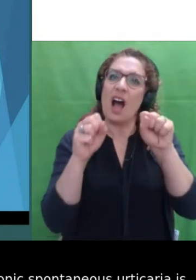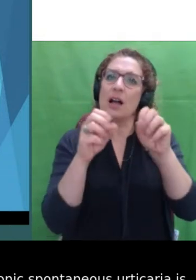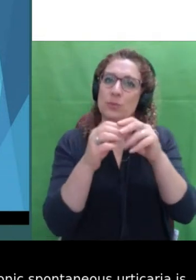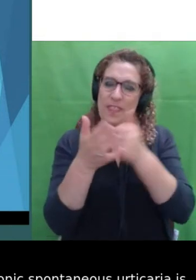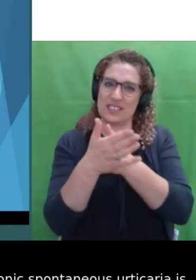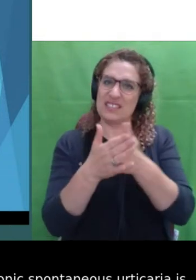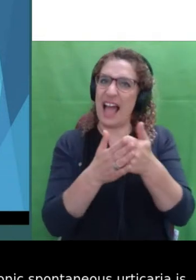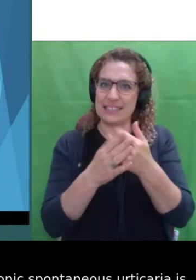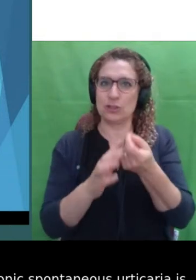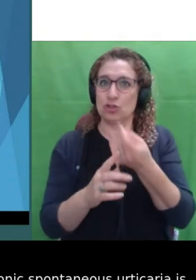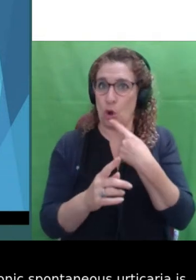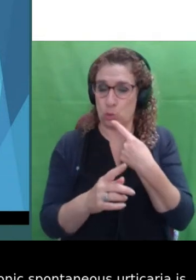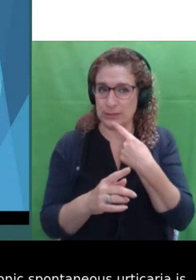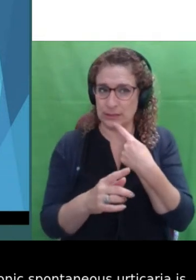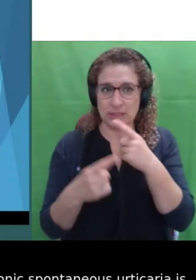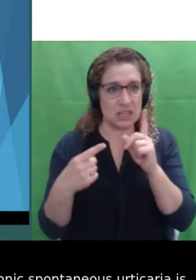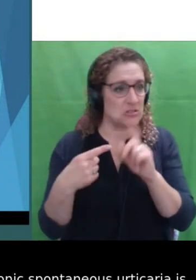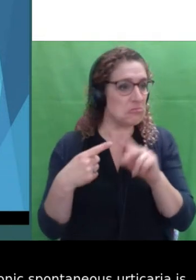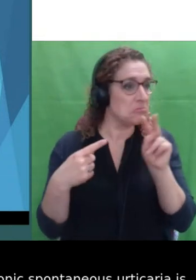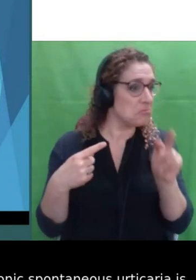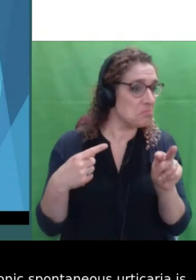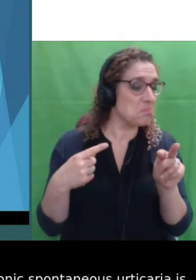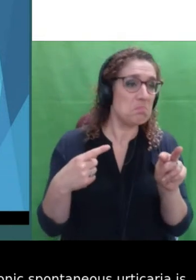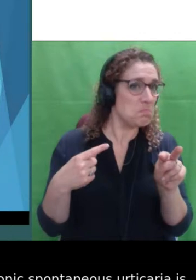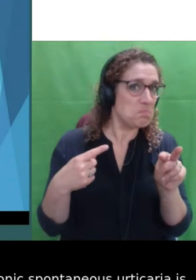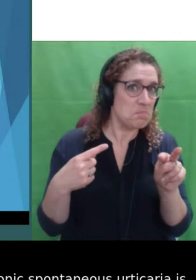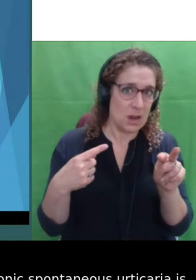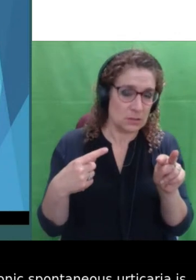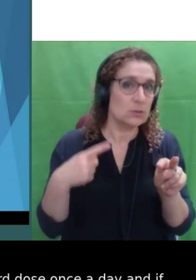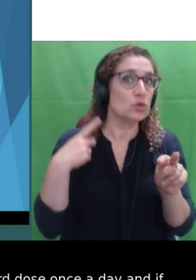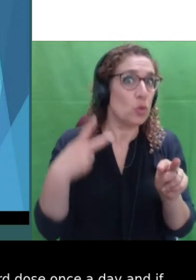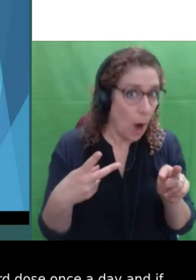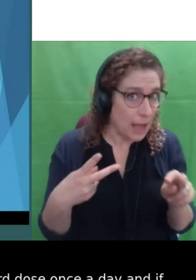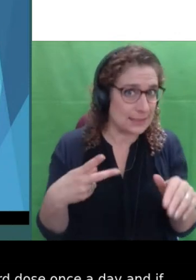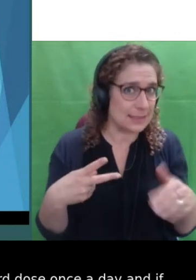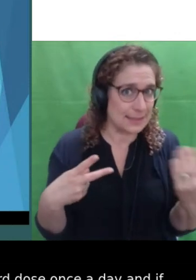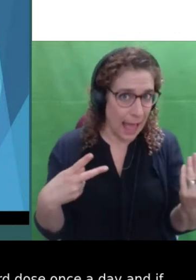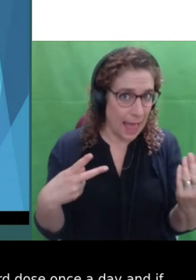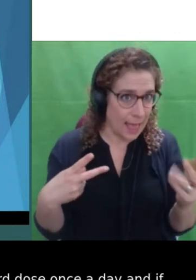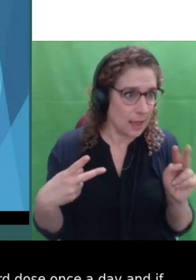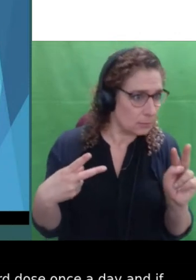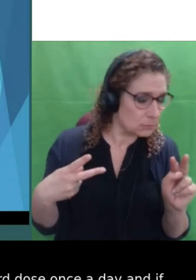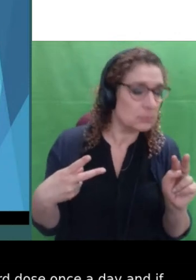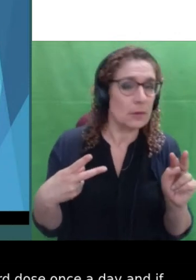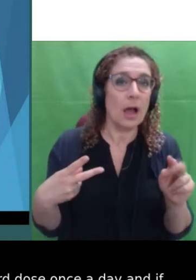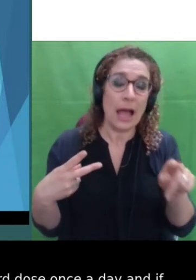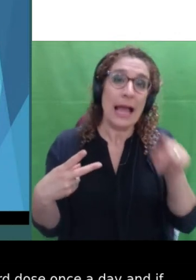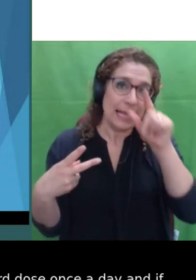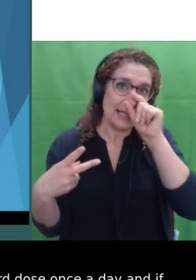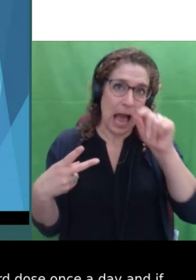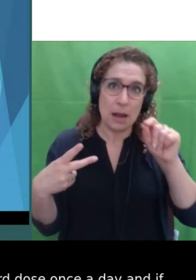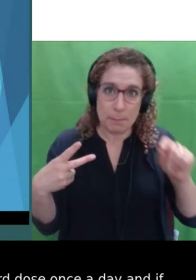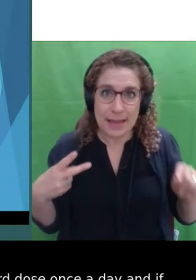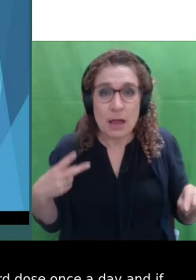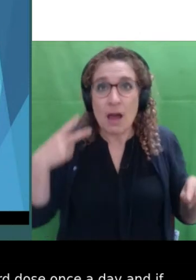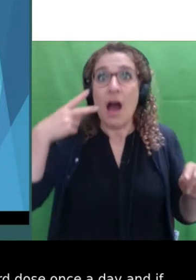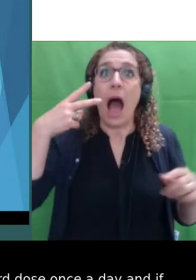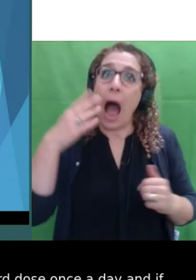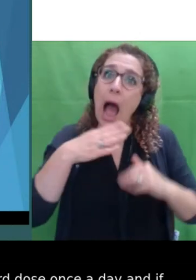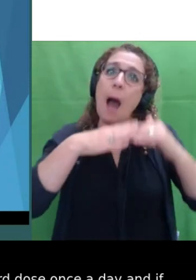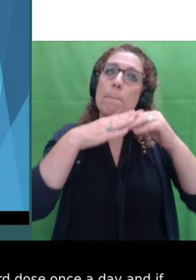a day response is inadequate increase to twice a day and the treatment can be increased further up to four times